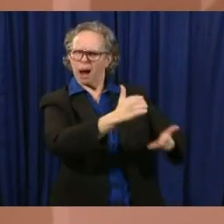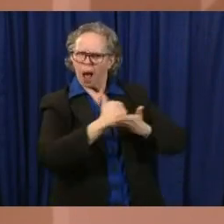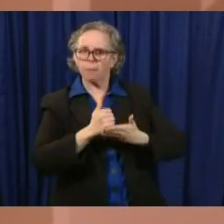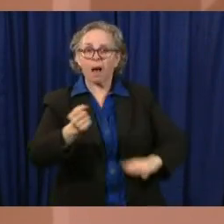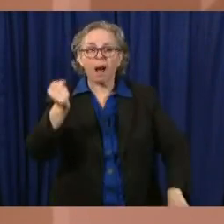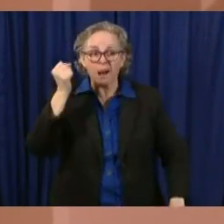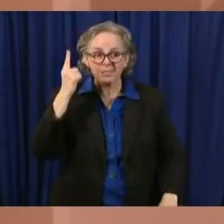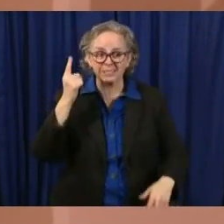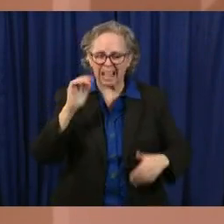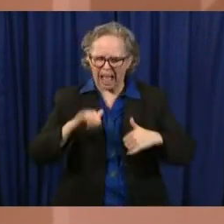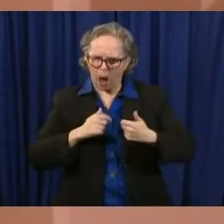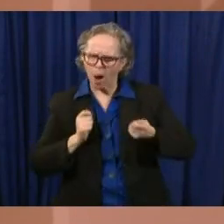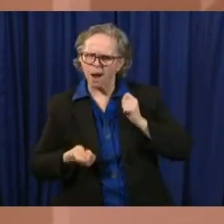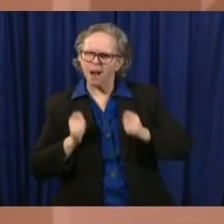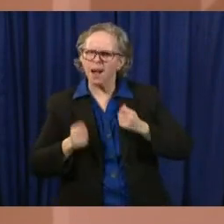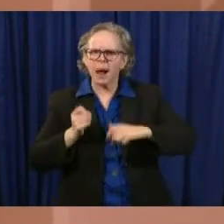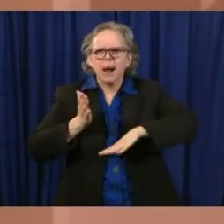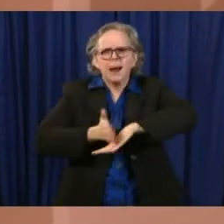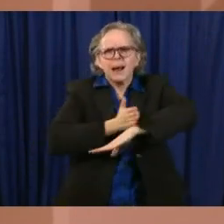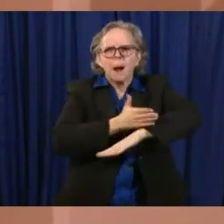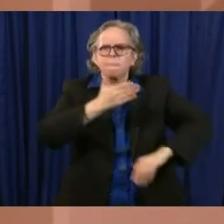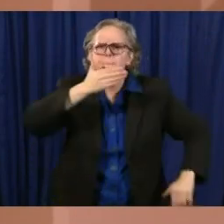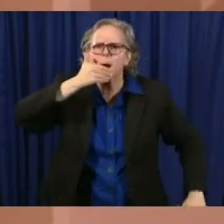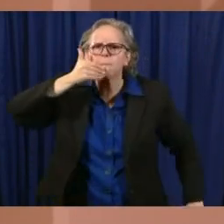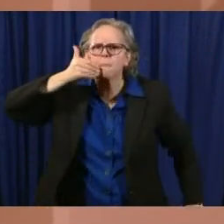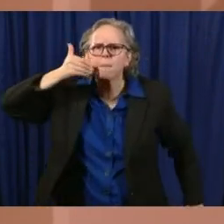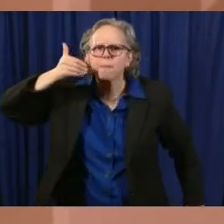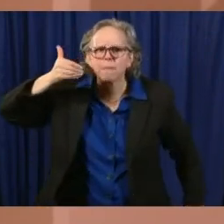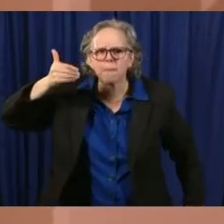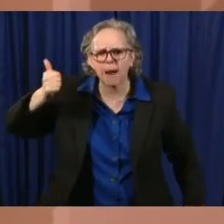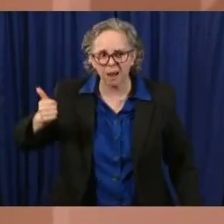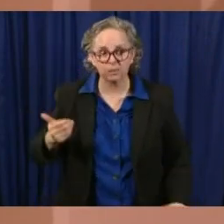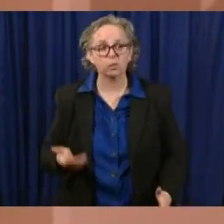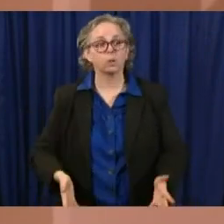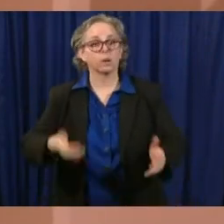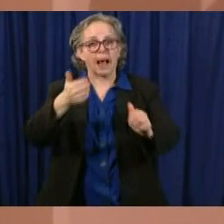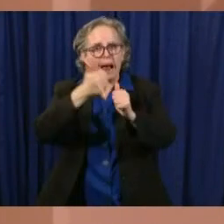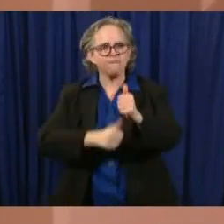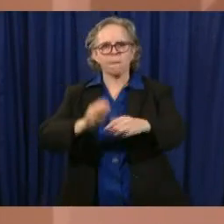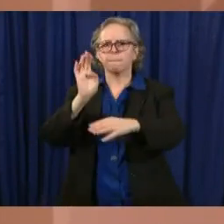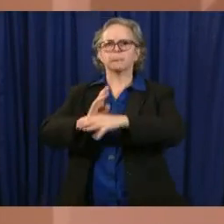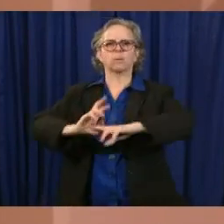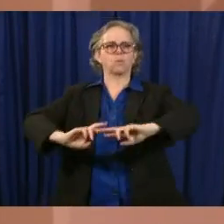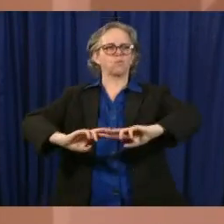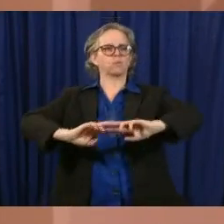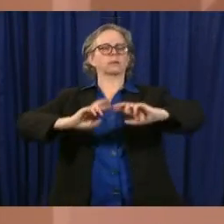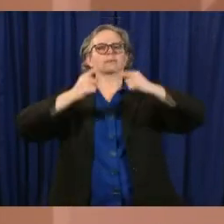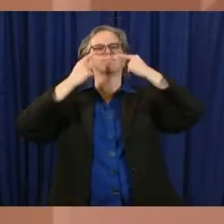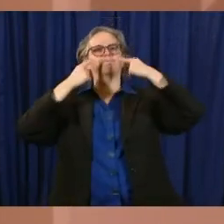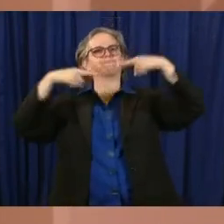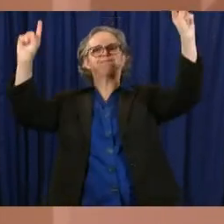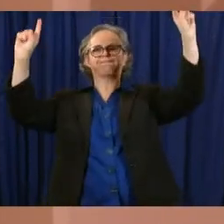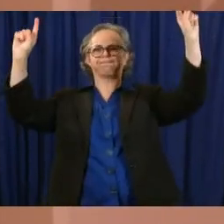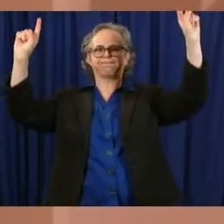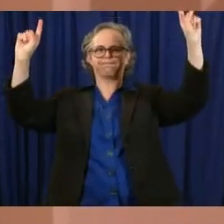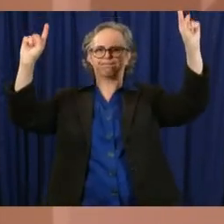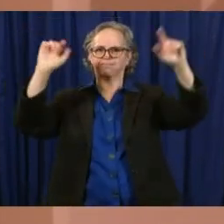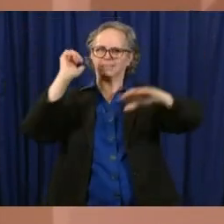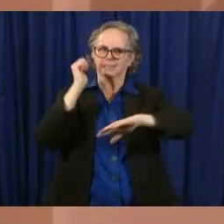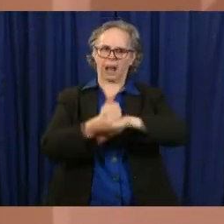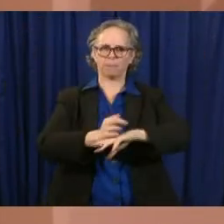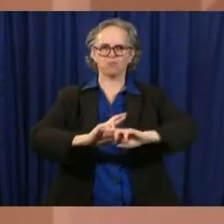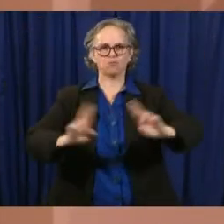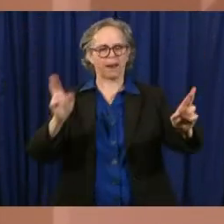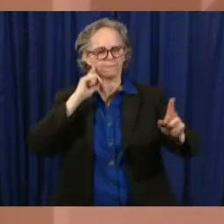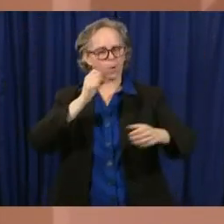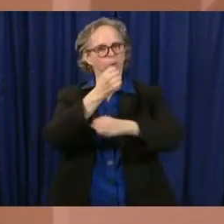and make it something that's viable for every business once we find ourselves in a position that more folks can